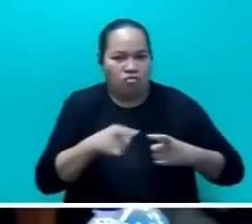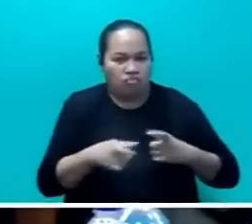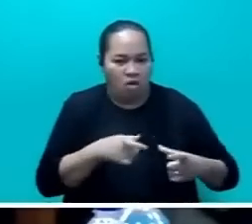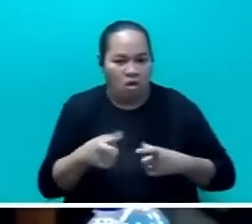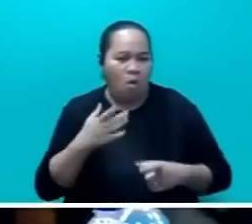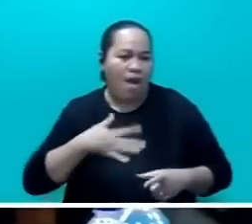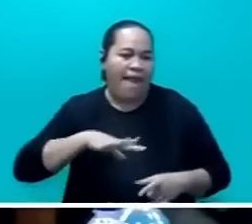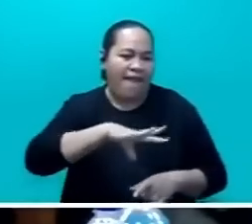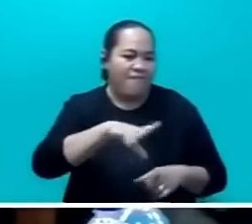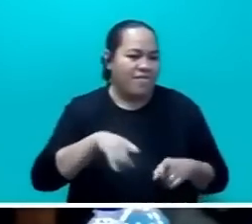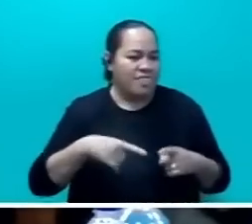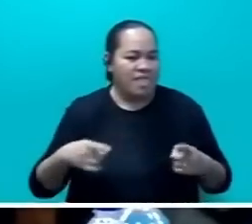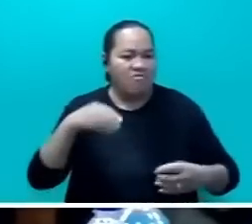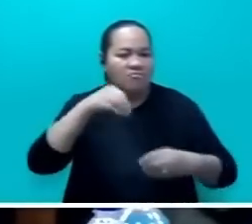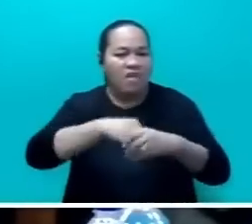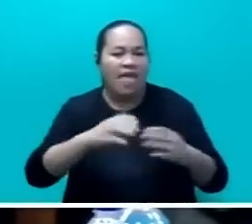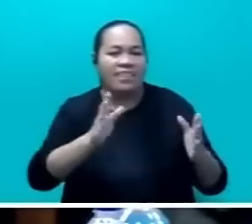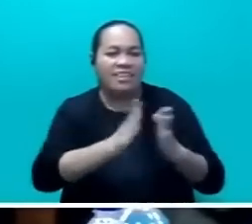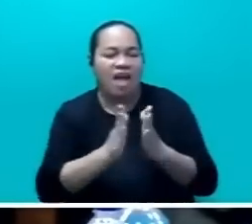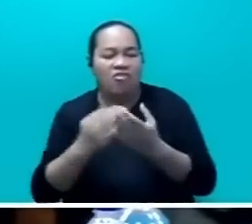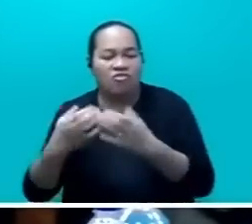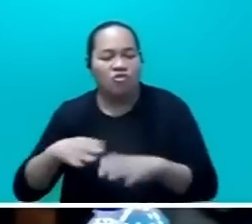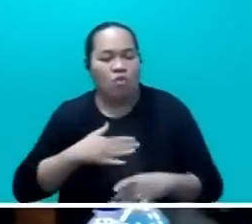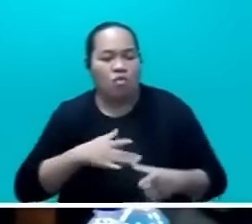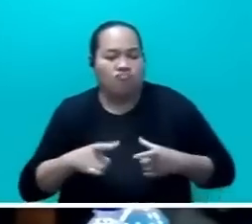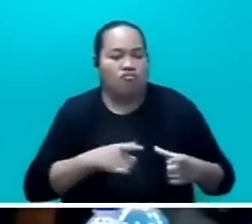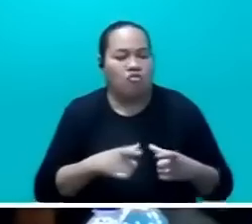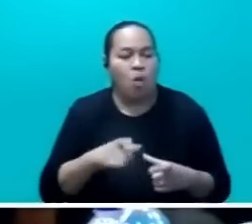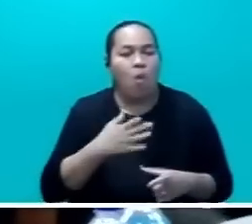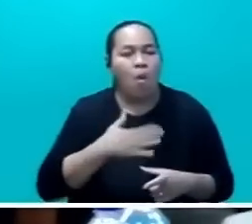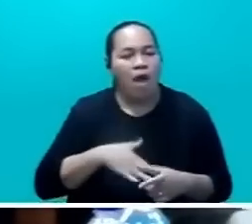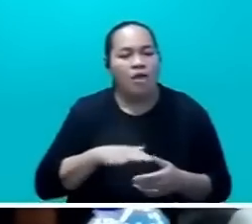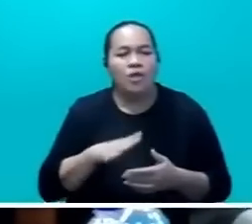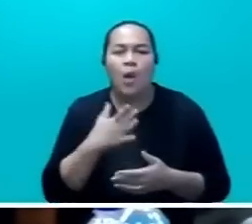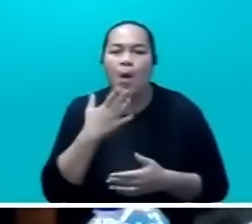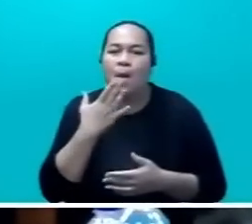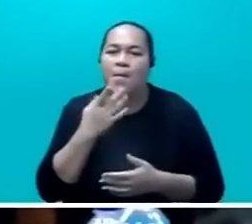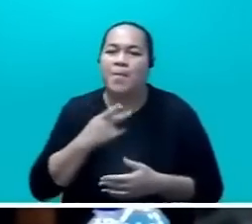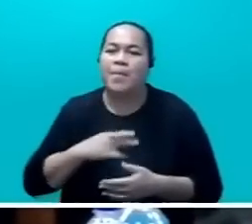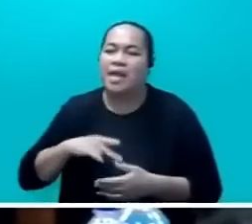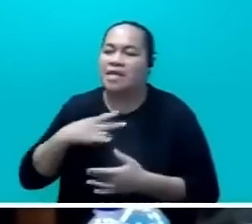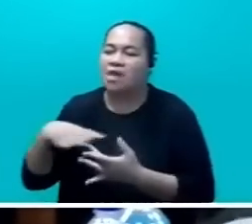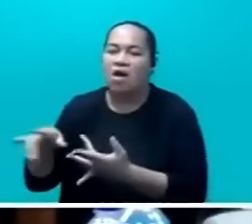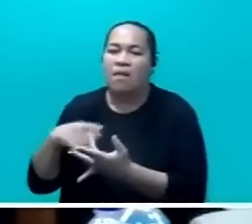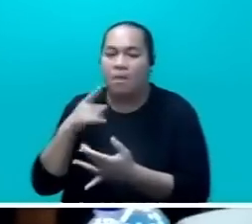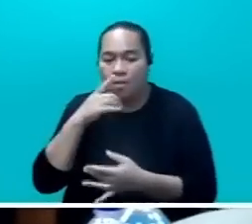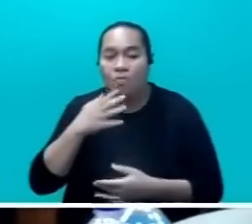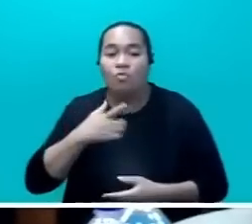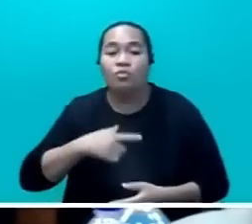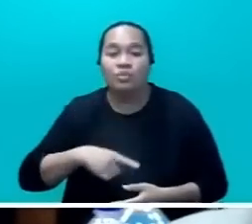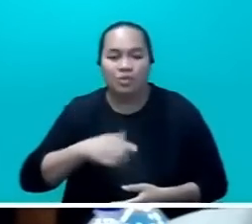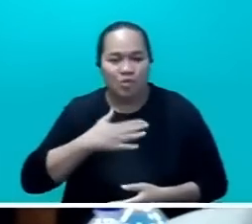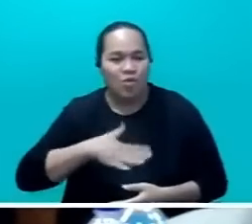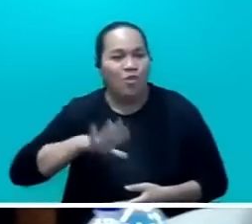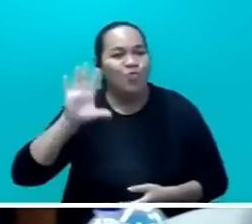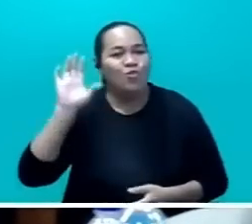control everything, because they wanted to please everybody, and because they wanted to win the 2